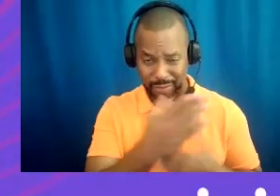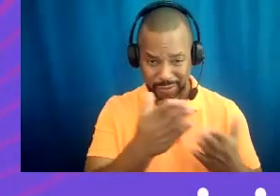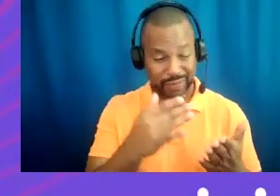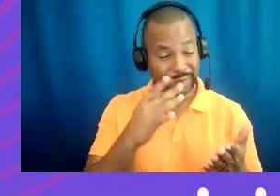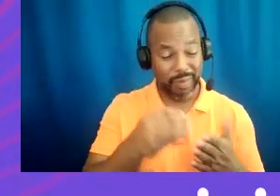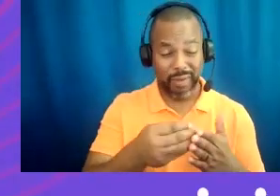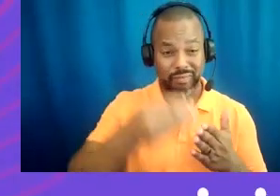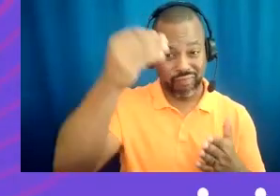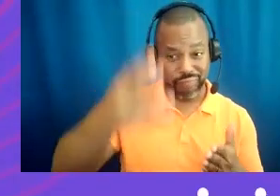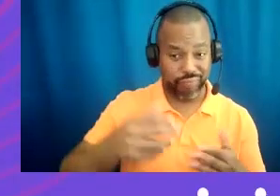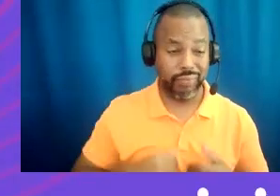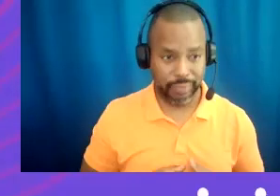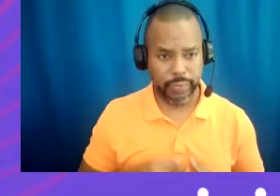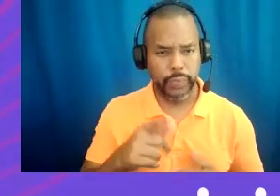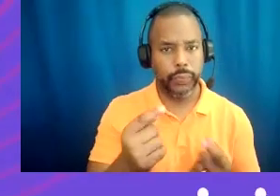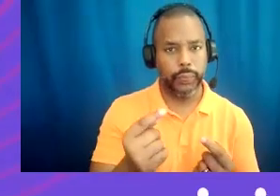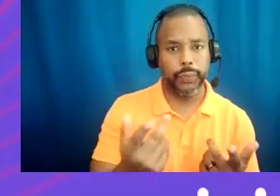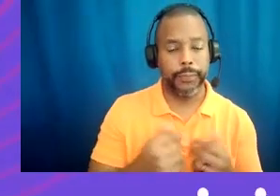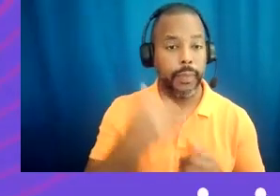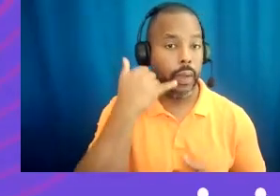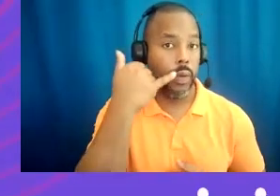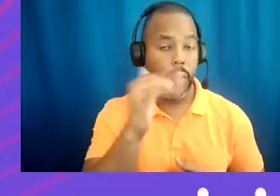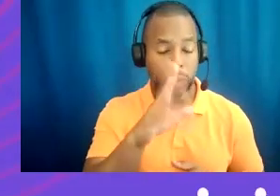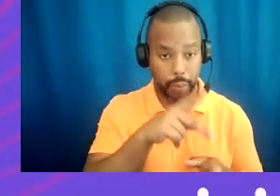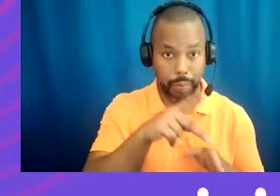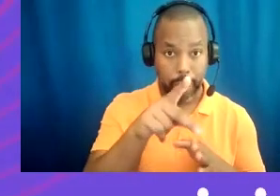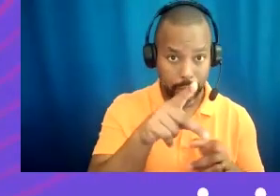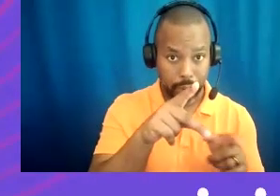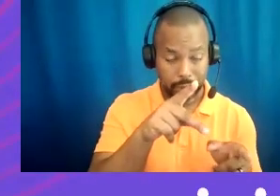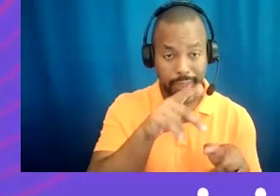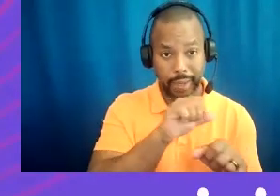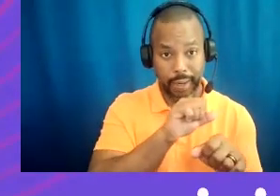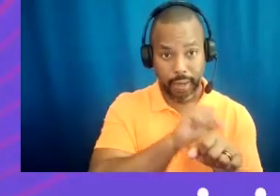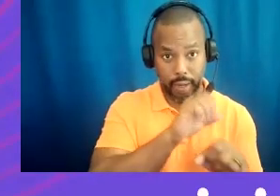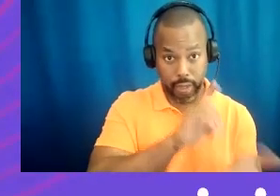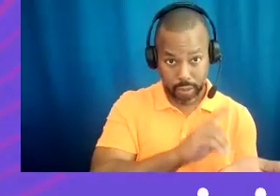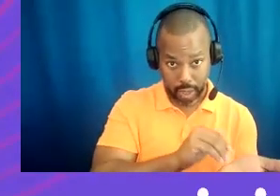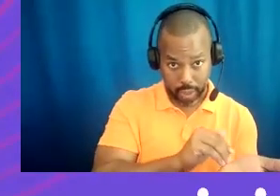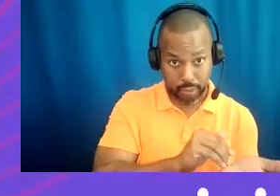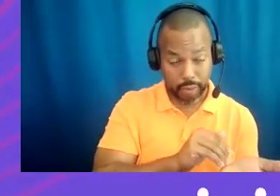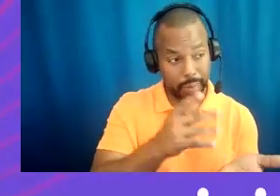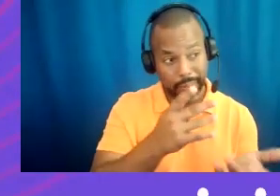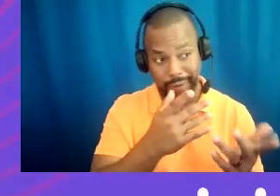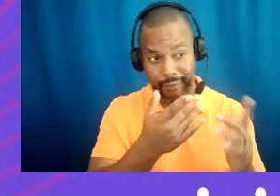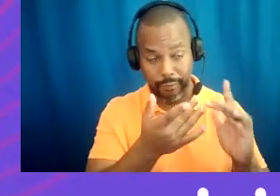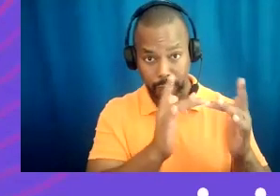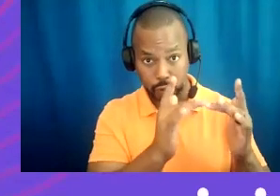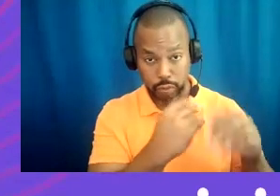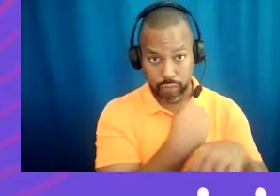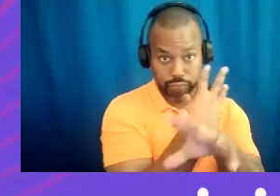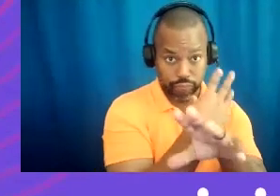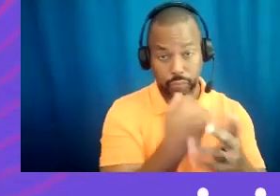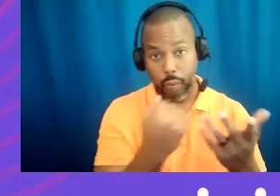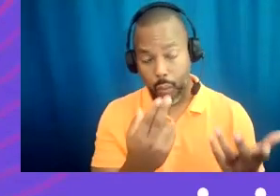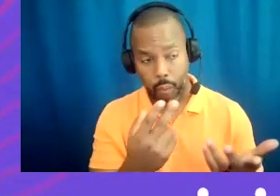high. So what you can do is call your primary care doctor, see if they can get you in or see if they can do a virtual or telephone visit with you. If